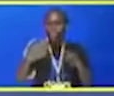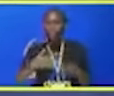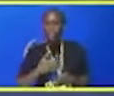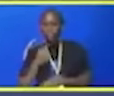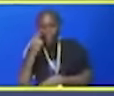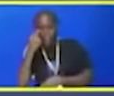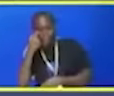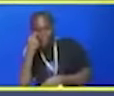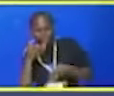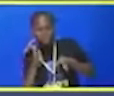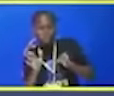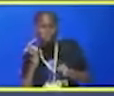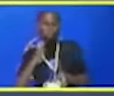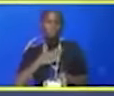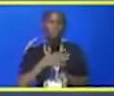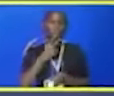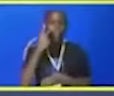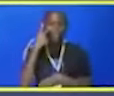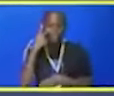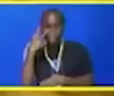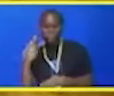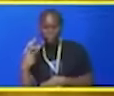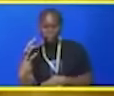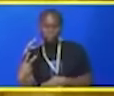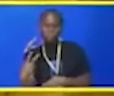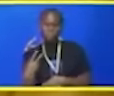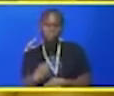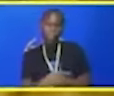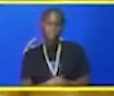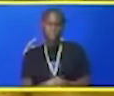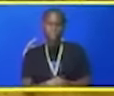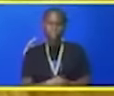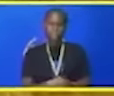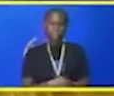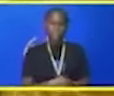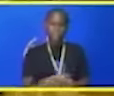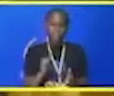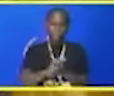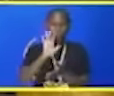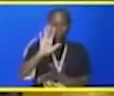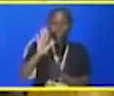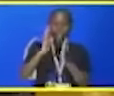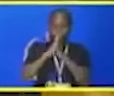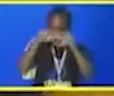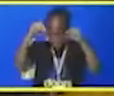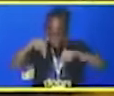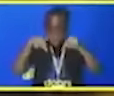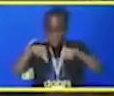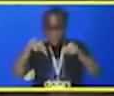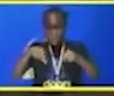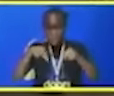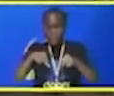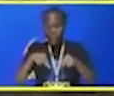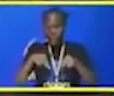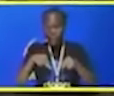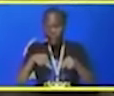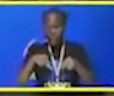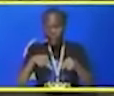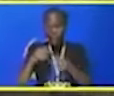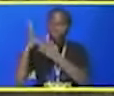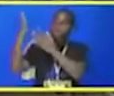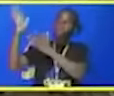my eyes, let me see. That's your prayer tonight. You're the light of the